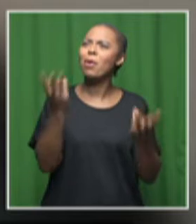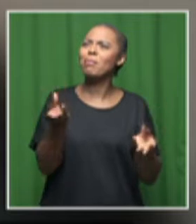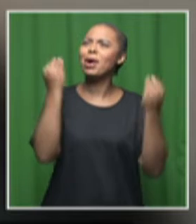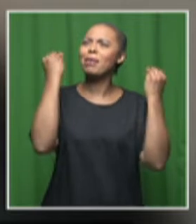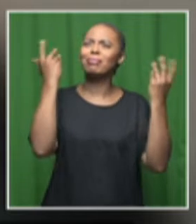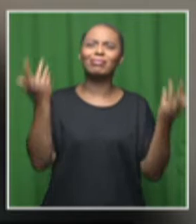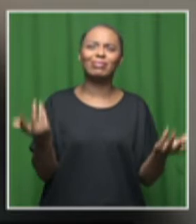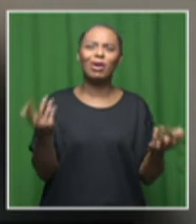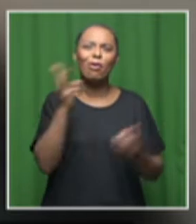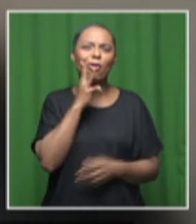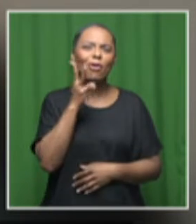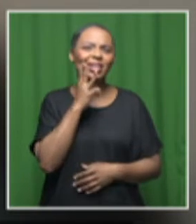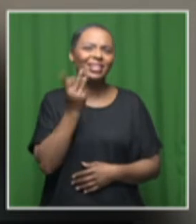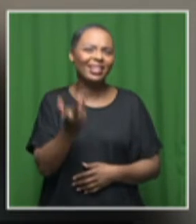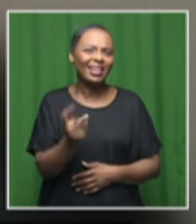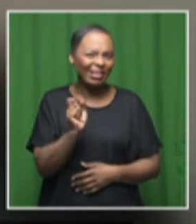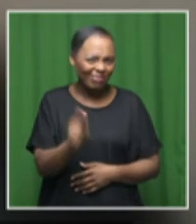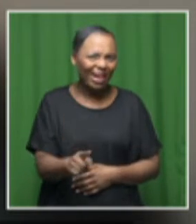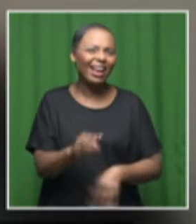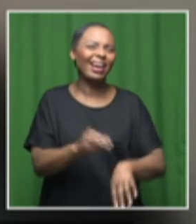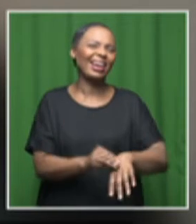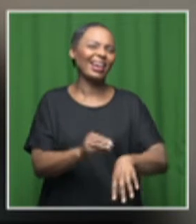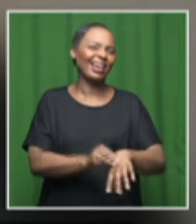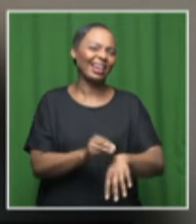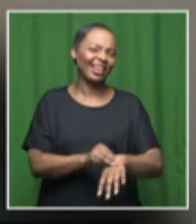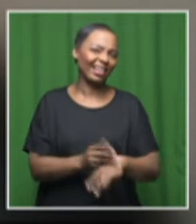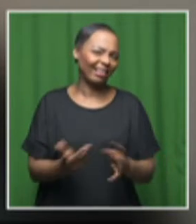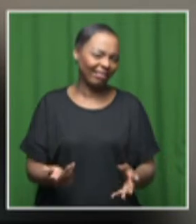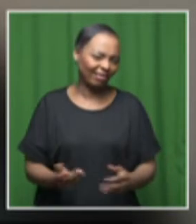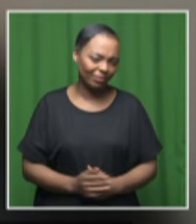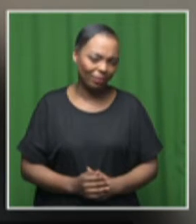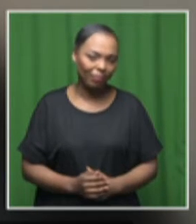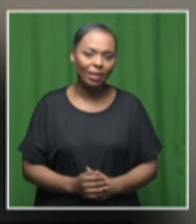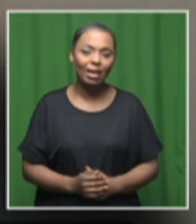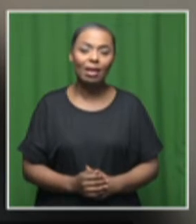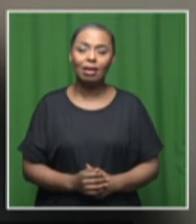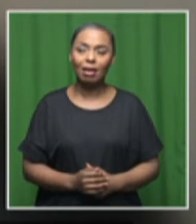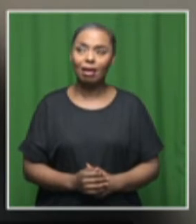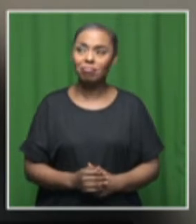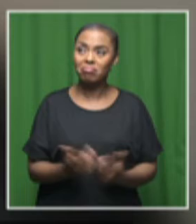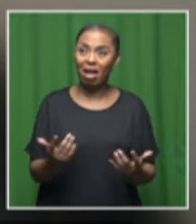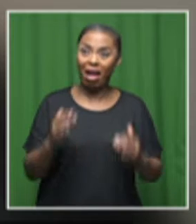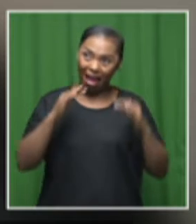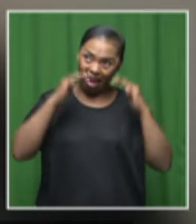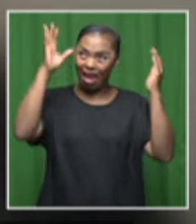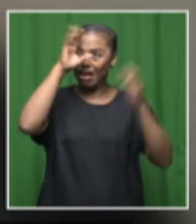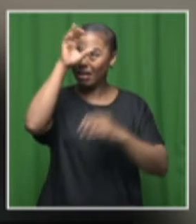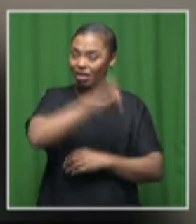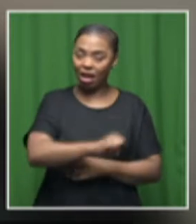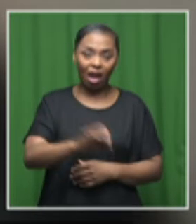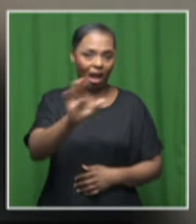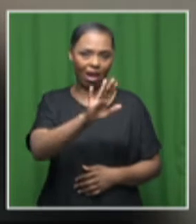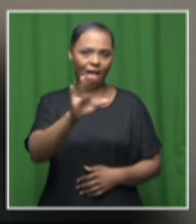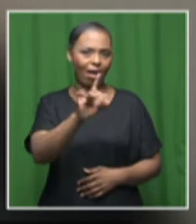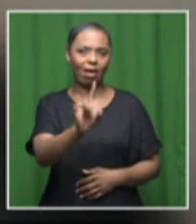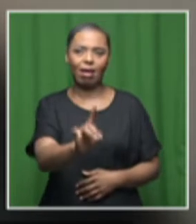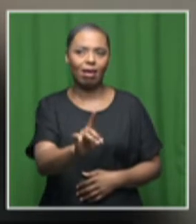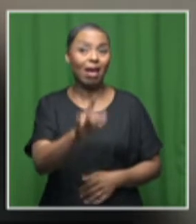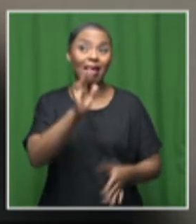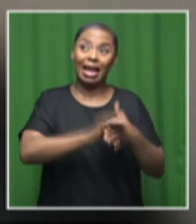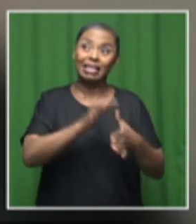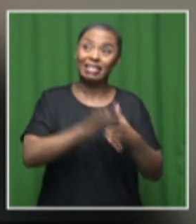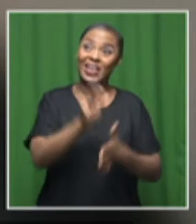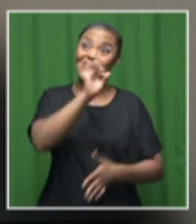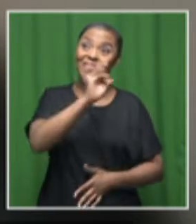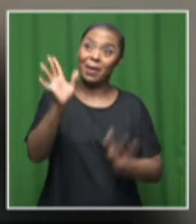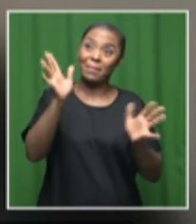consumer. So despite us having a high consumption, and that's not the only reason. So it seems